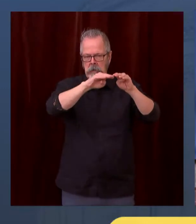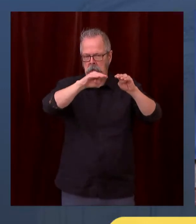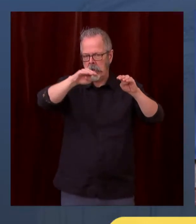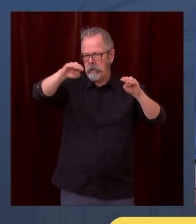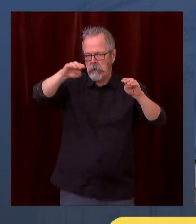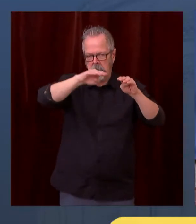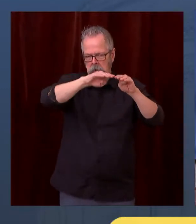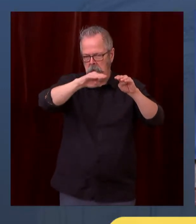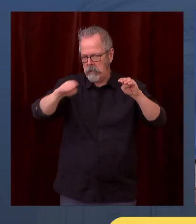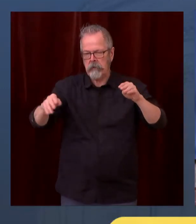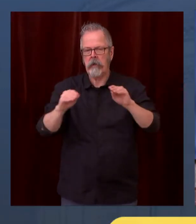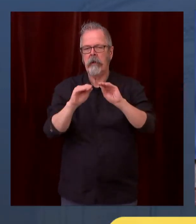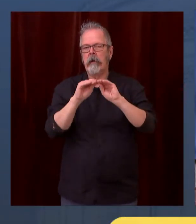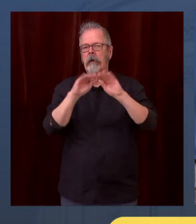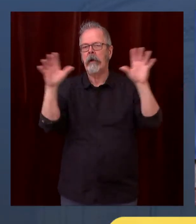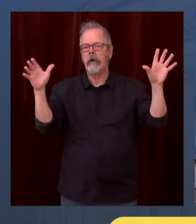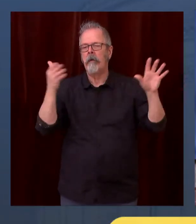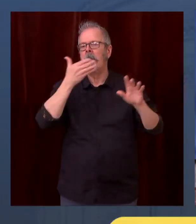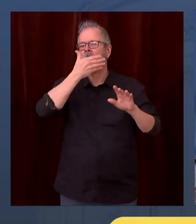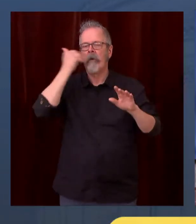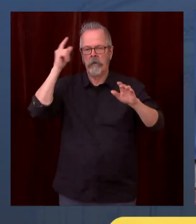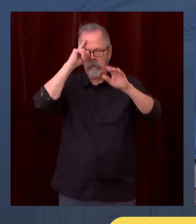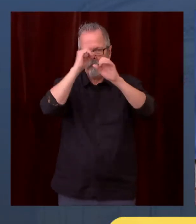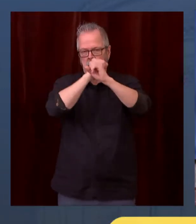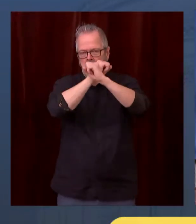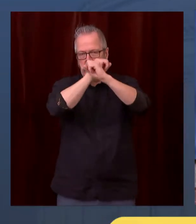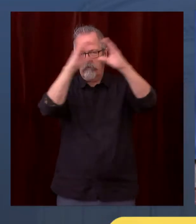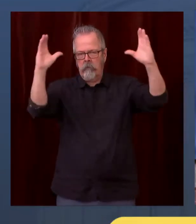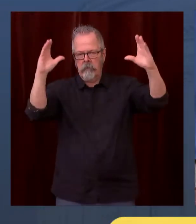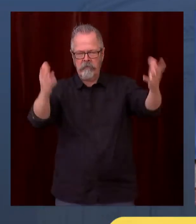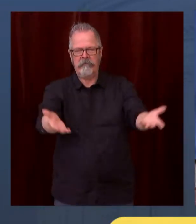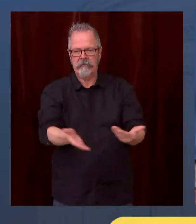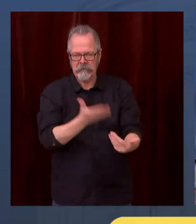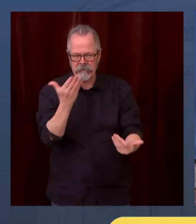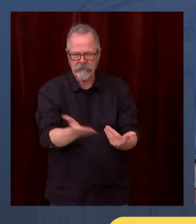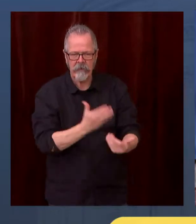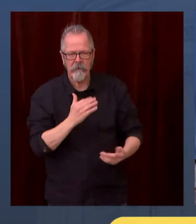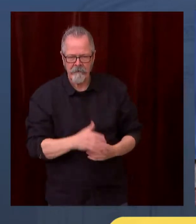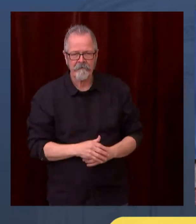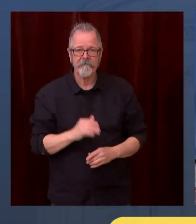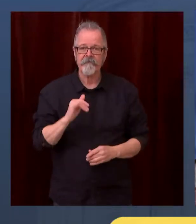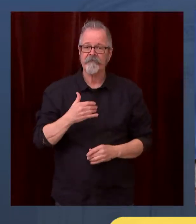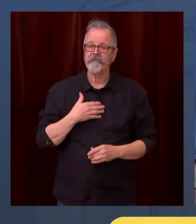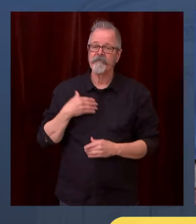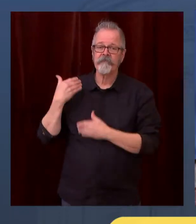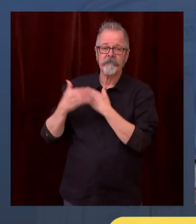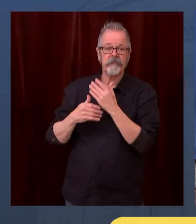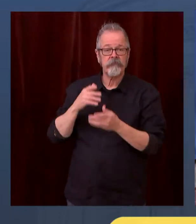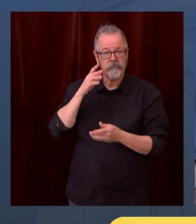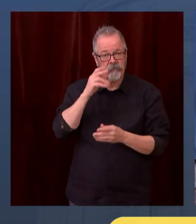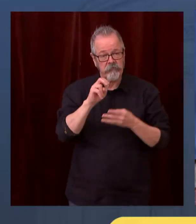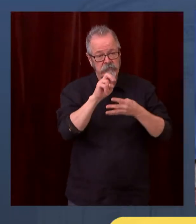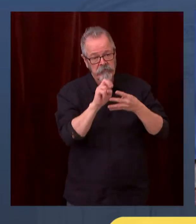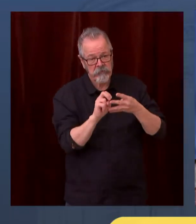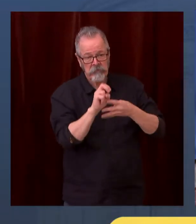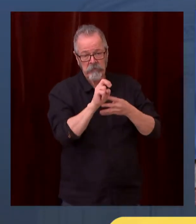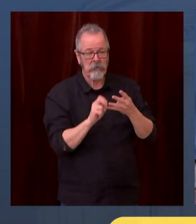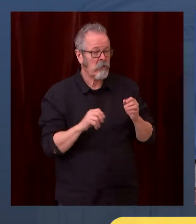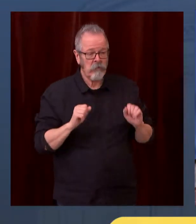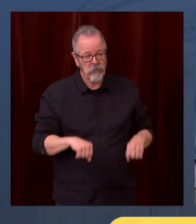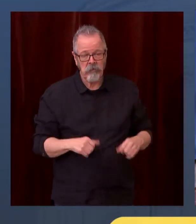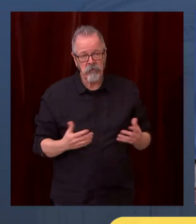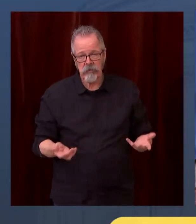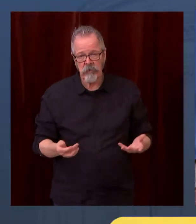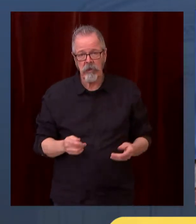aberration that might knock you down a peg. This cuts both ways, if you will. So if you have a bad week